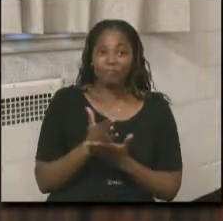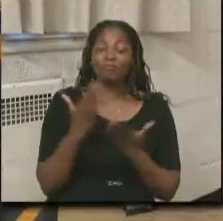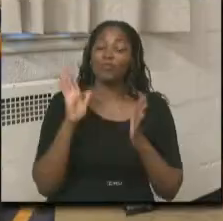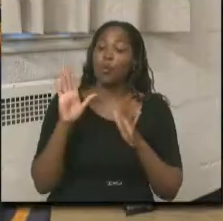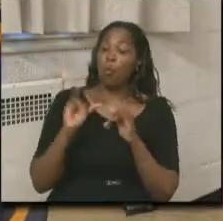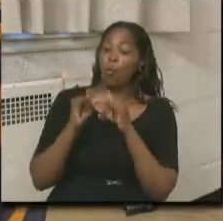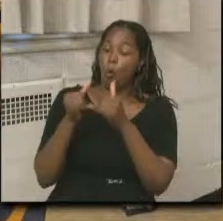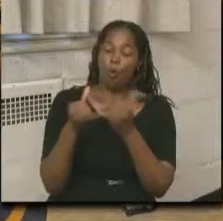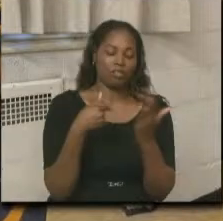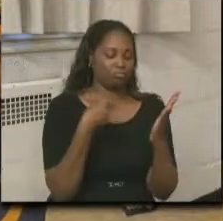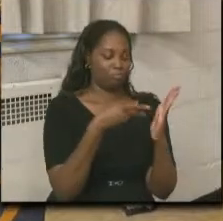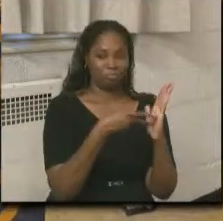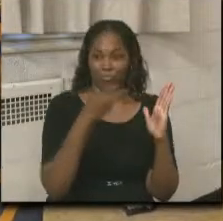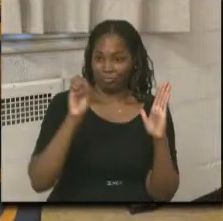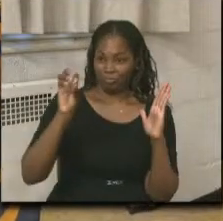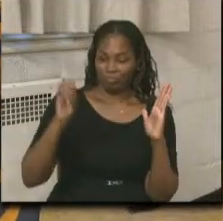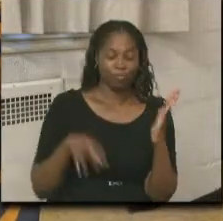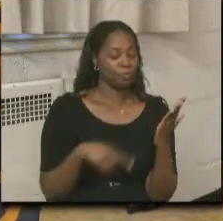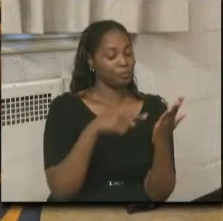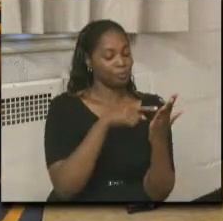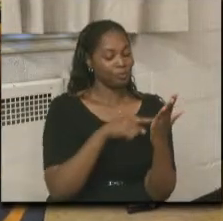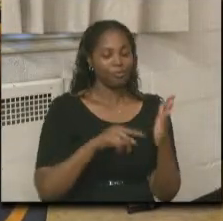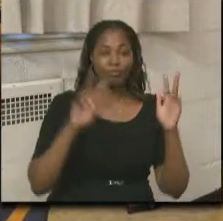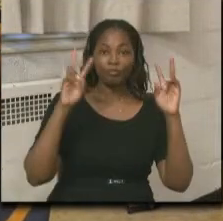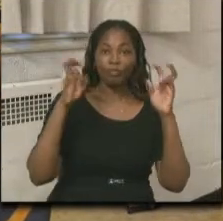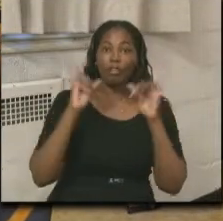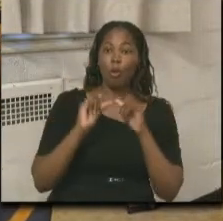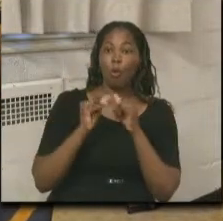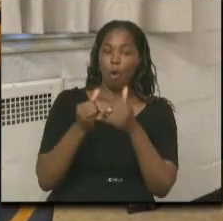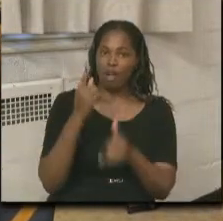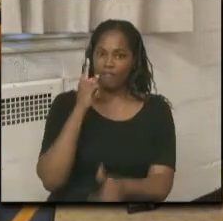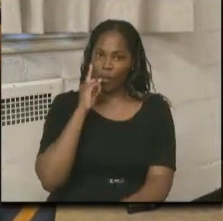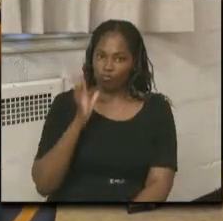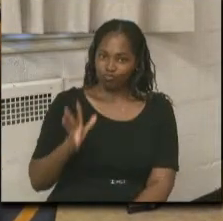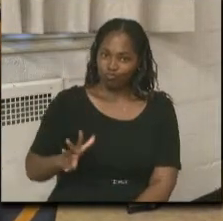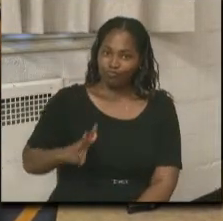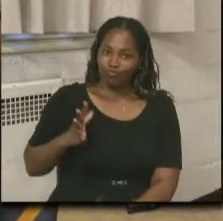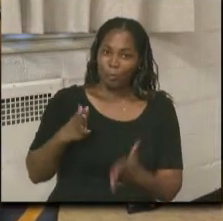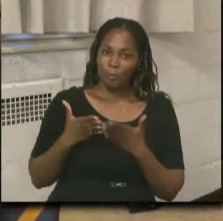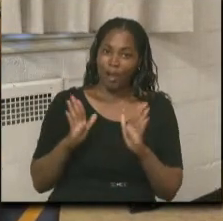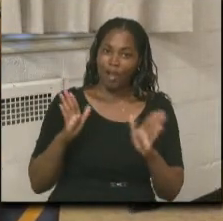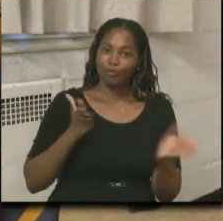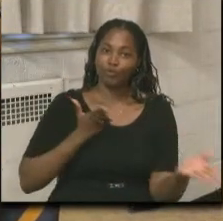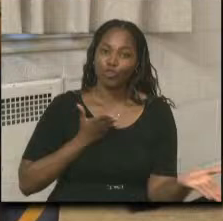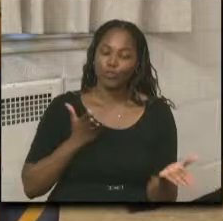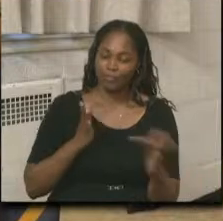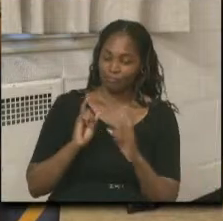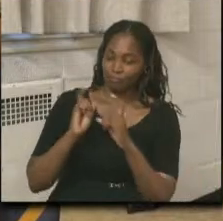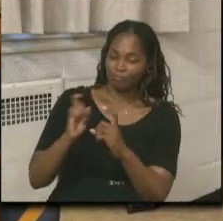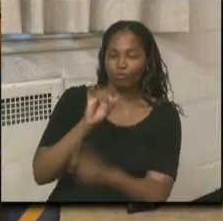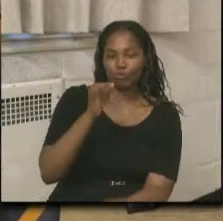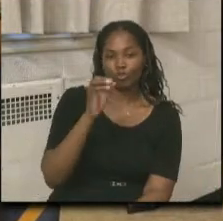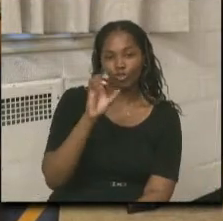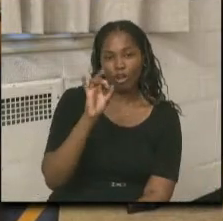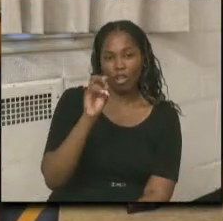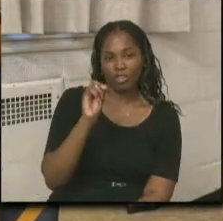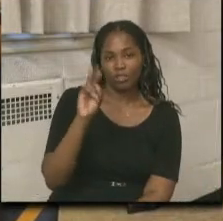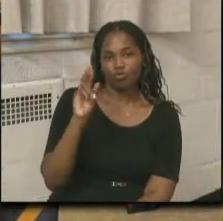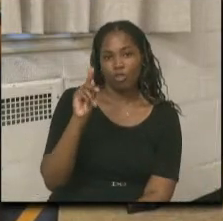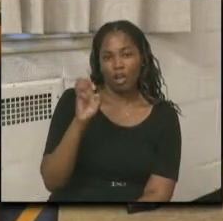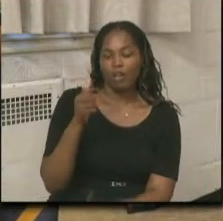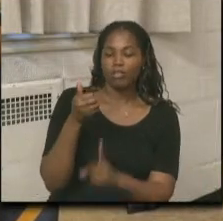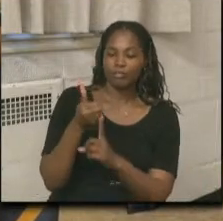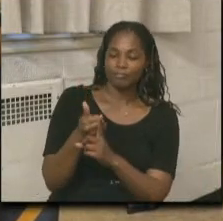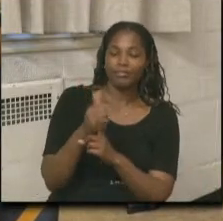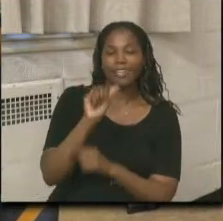award reads, Award for Distinguished Public Service, presented to Jocelyn Rout, at-large